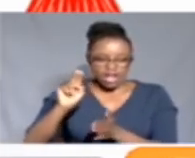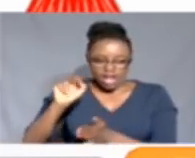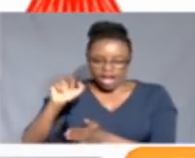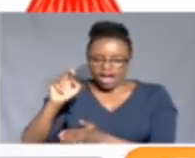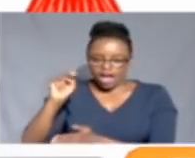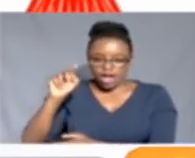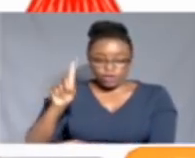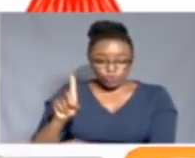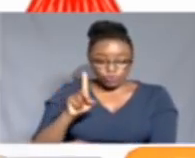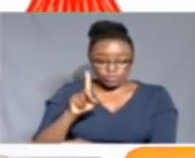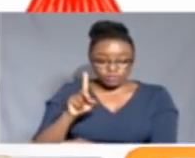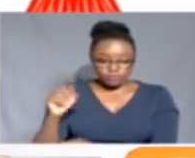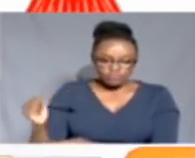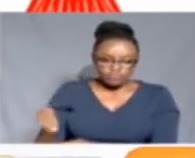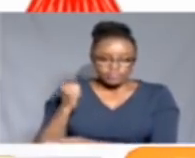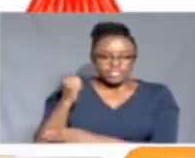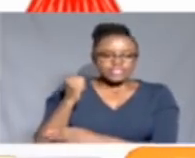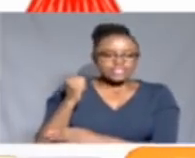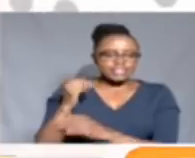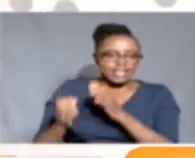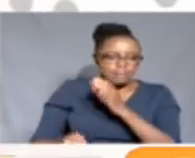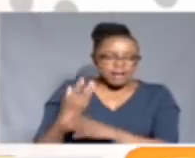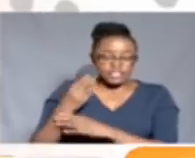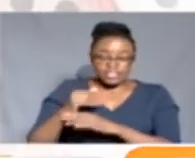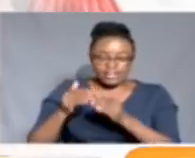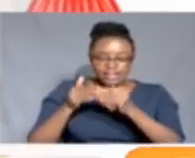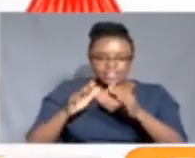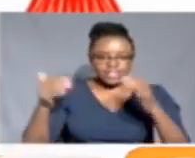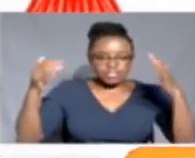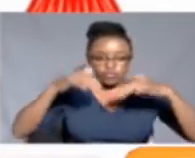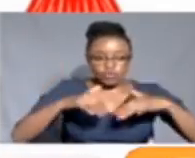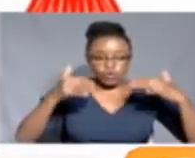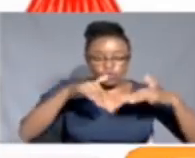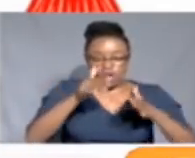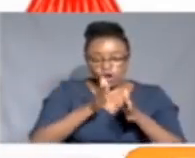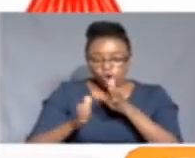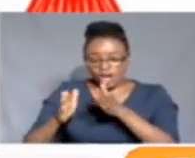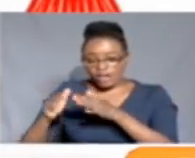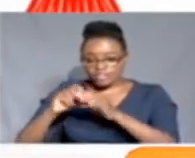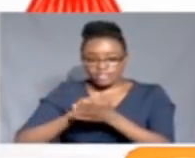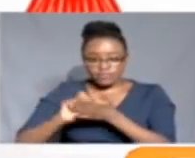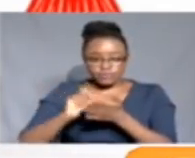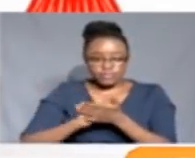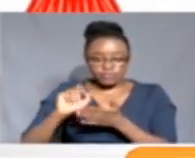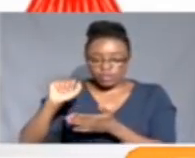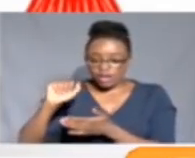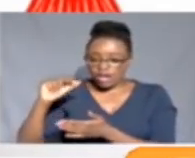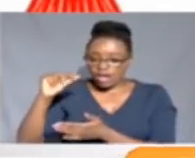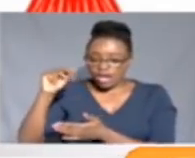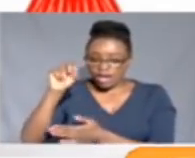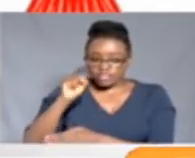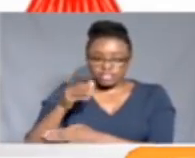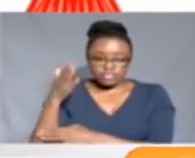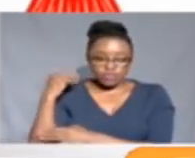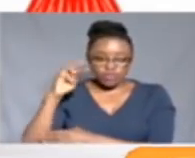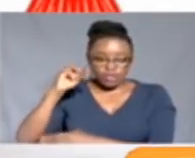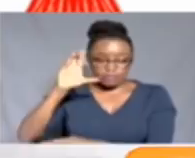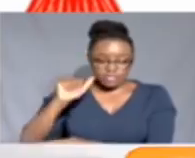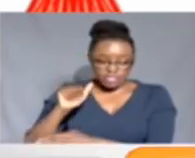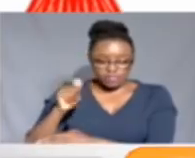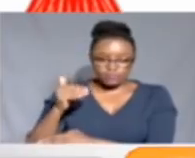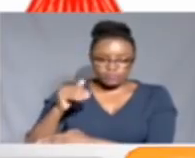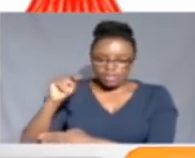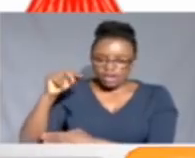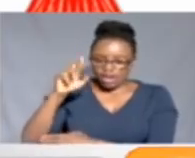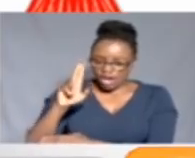Maliba, Emerging Leaders Forum. For Organizing Secretary, they propose Agnes Ibarra, the former MCA candidate,